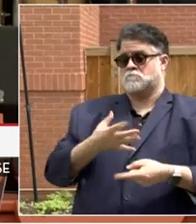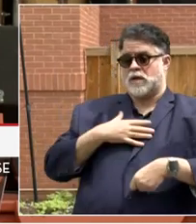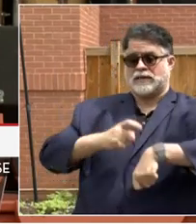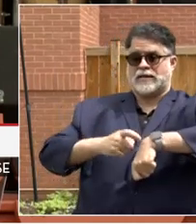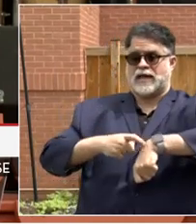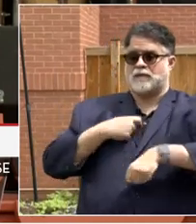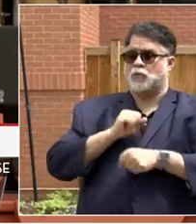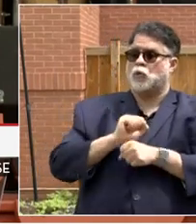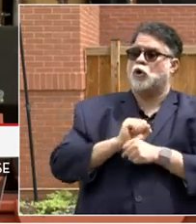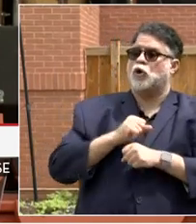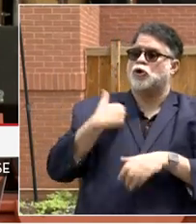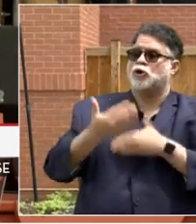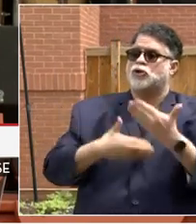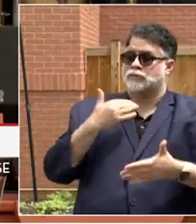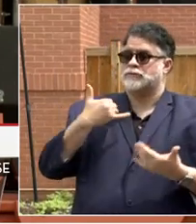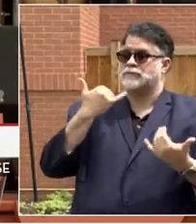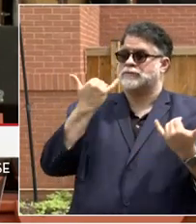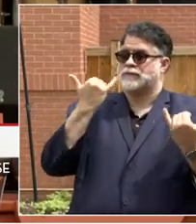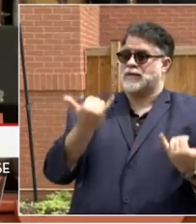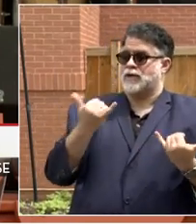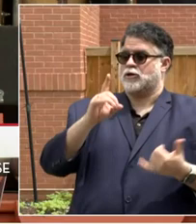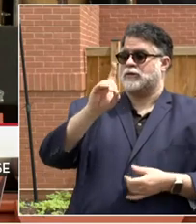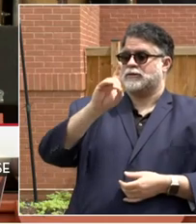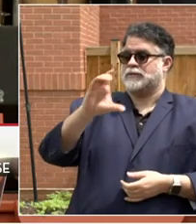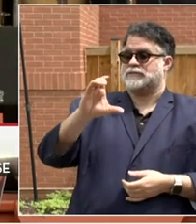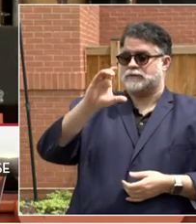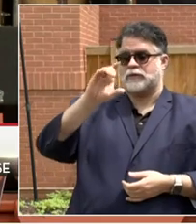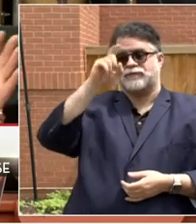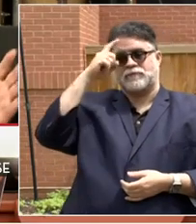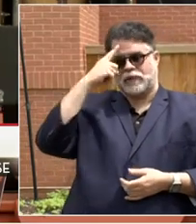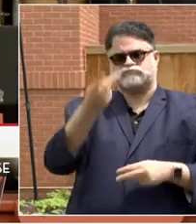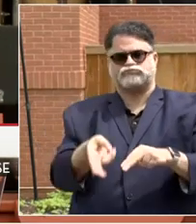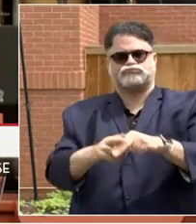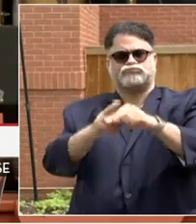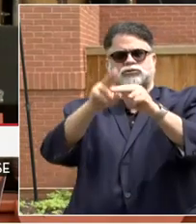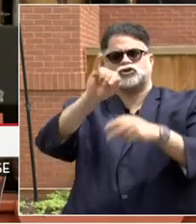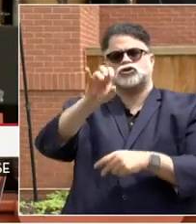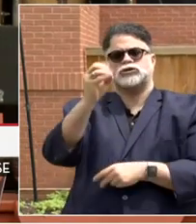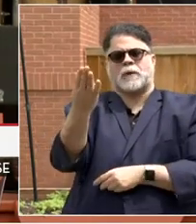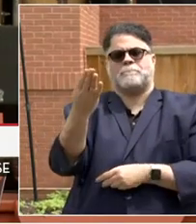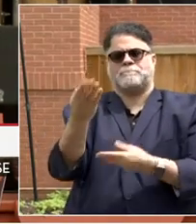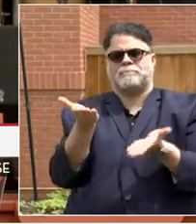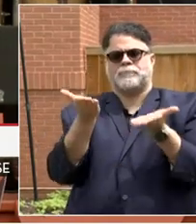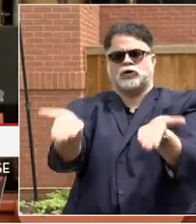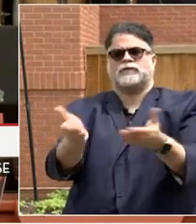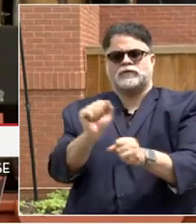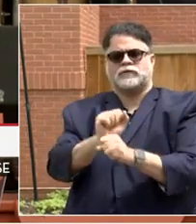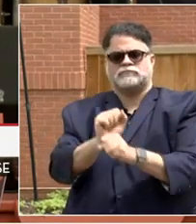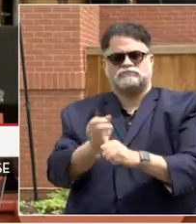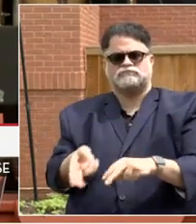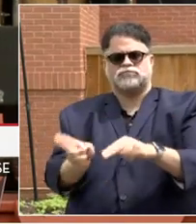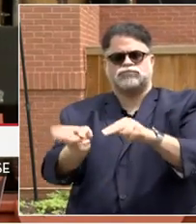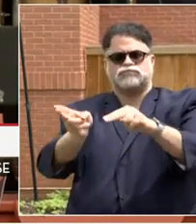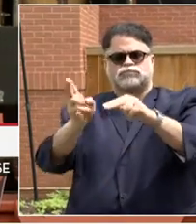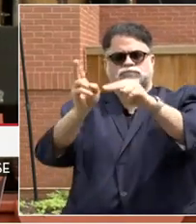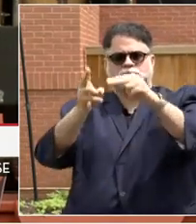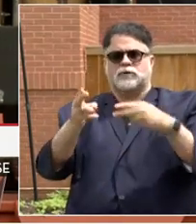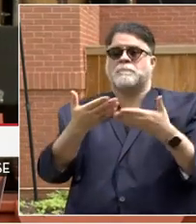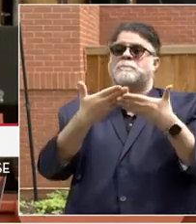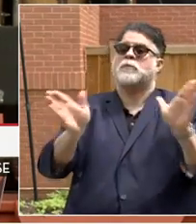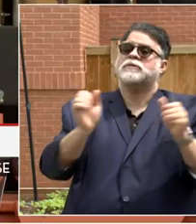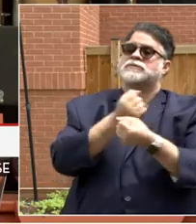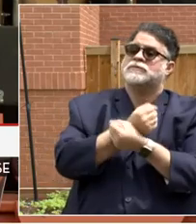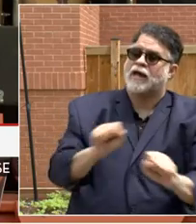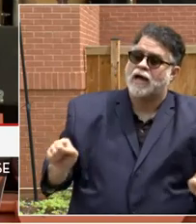DC government jobs for our residents who have been public safety involved or Pathways graduates.